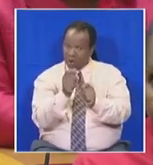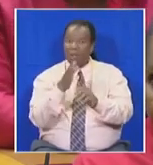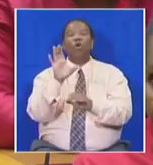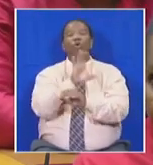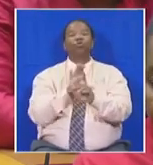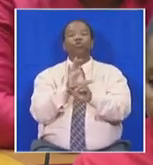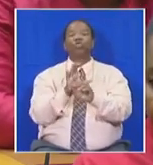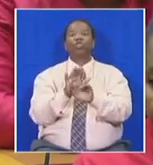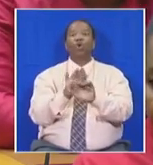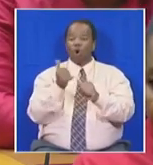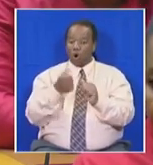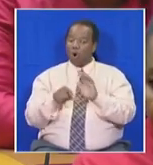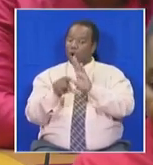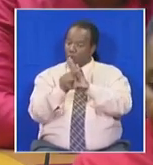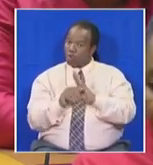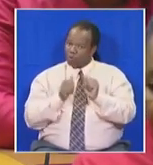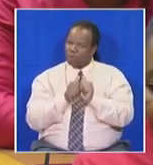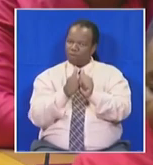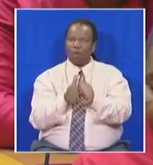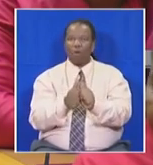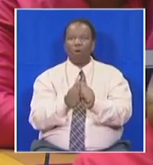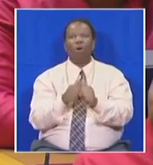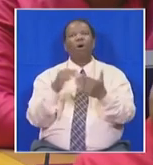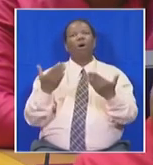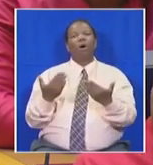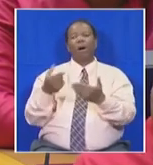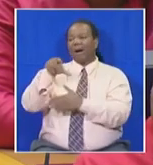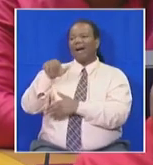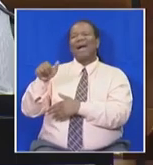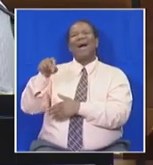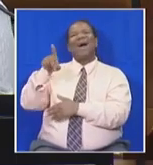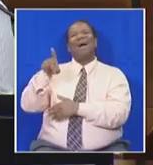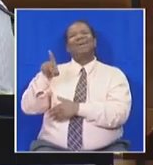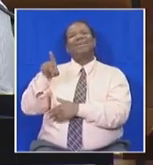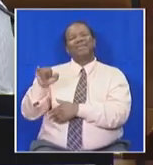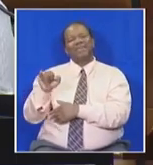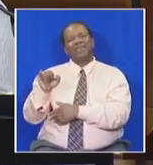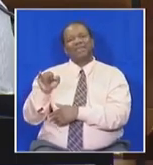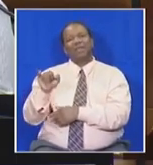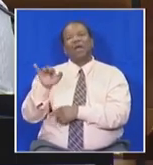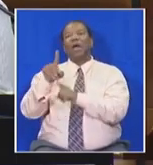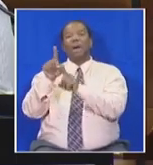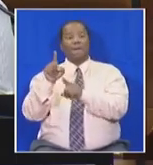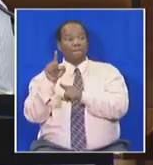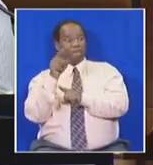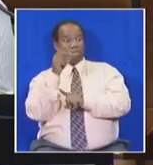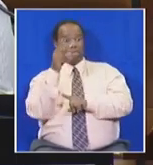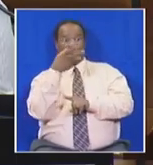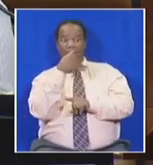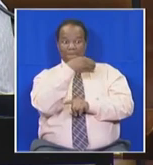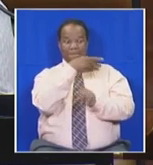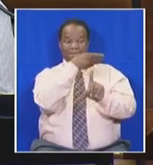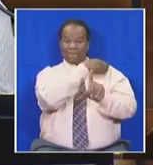as the supreme Gardee. law of the land. Honorable Gardee. And accordingly, Honorable Gardee. both the President Honorable and the